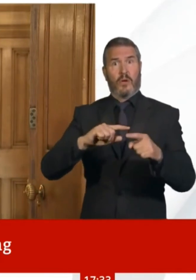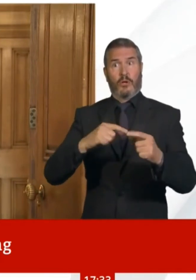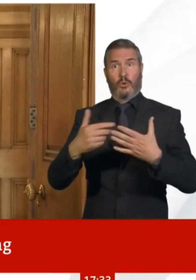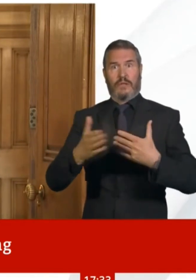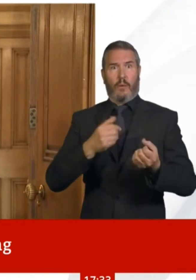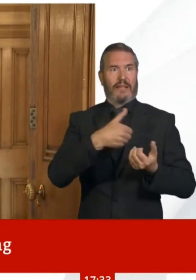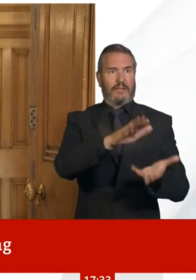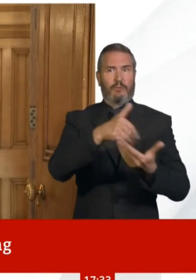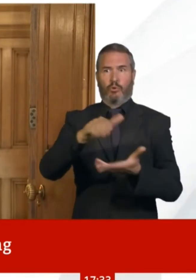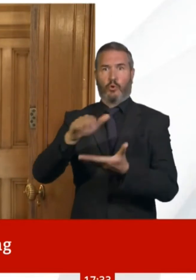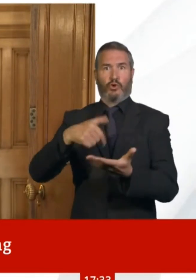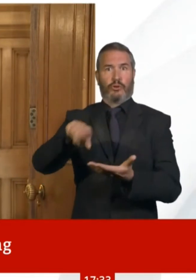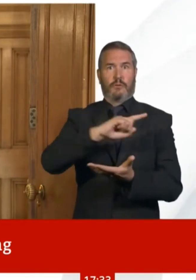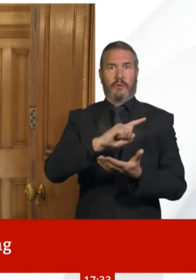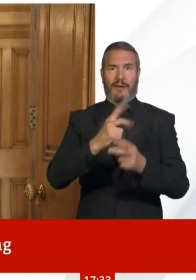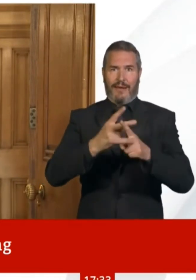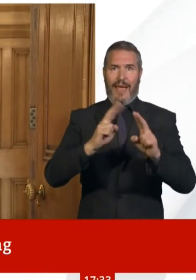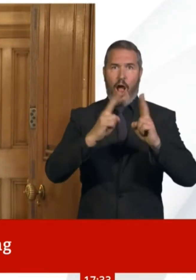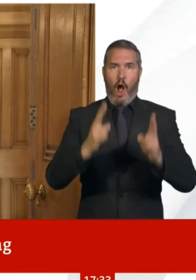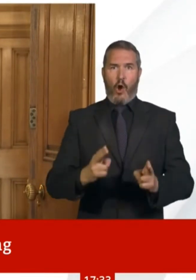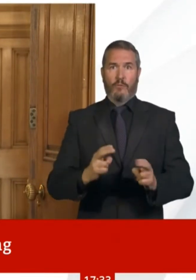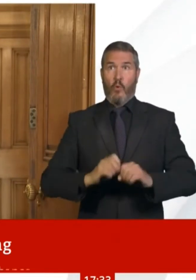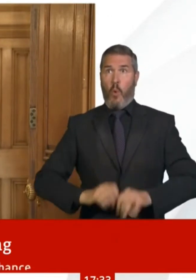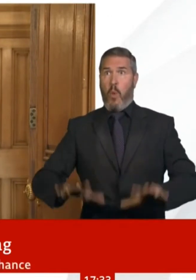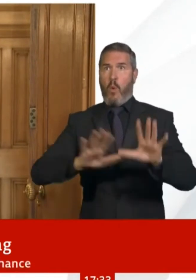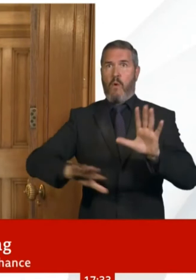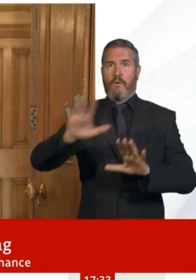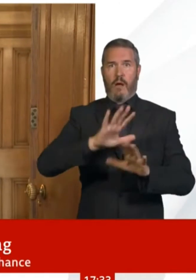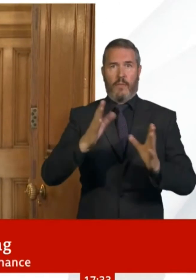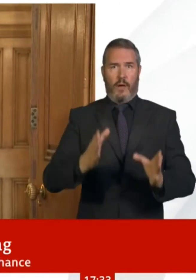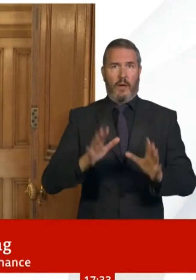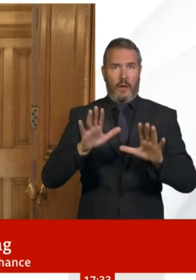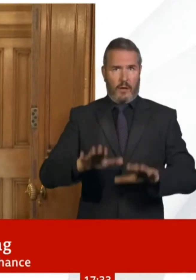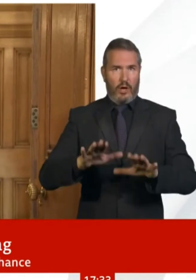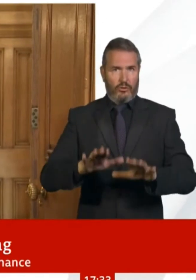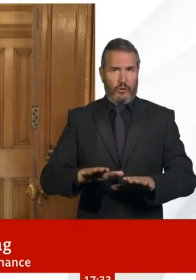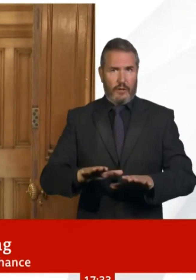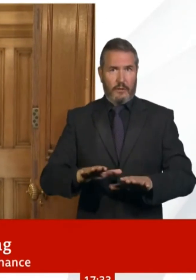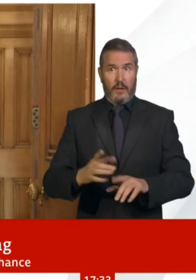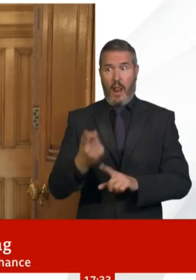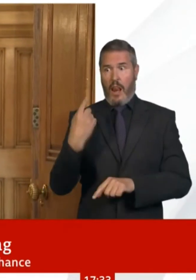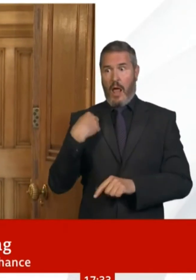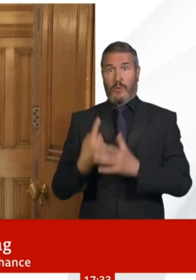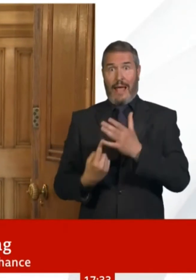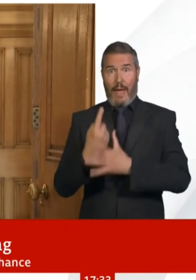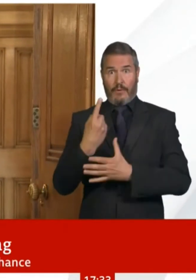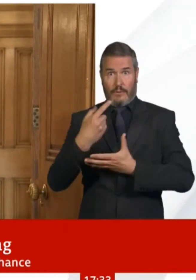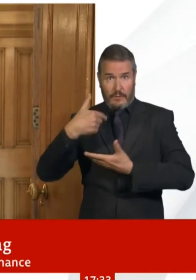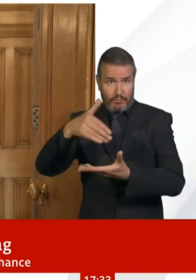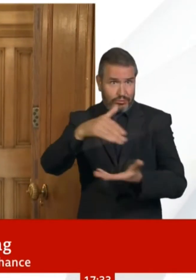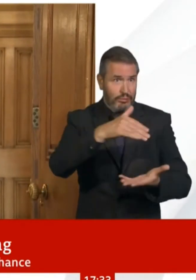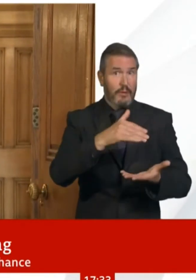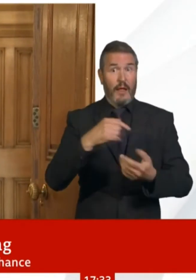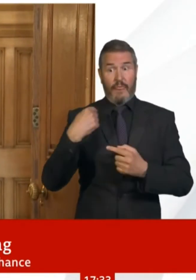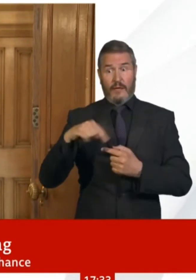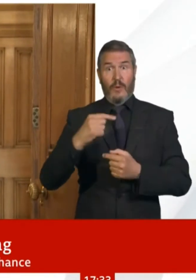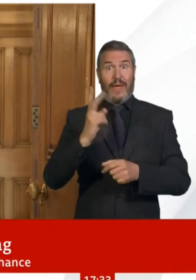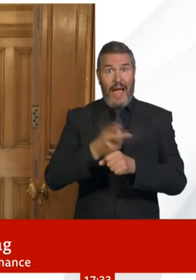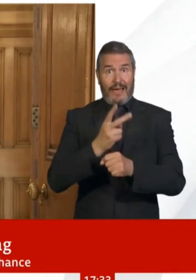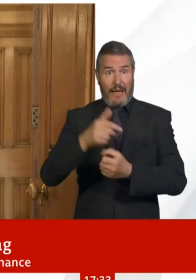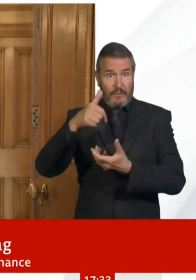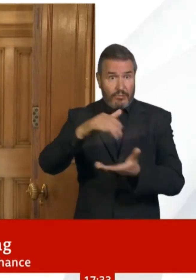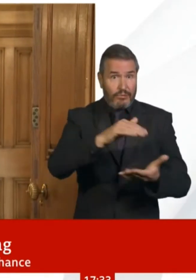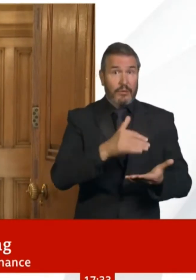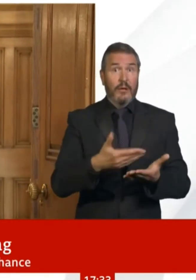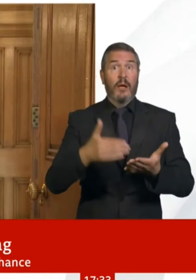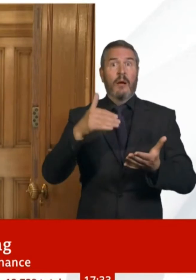with distribution to care homes, obviously dispersed more widely than hospitals. We've had one last week. We've got another one this week. We're working up the Clipper